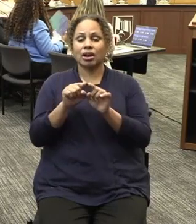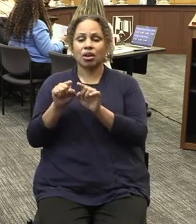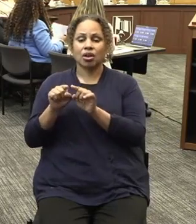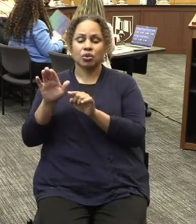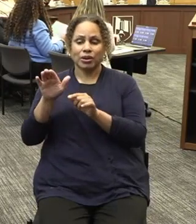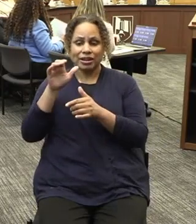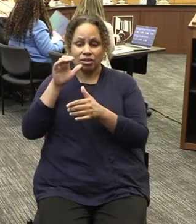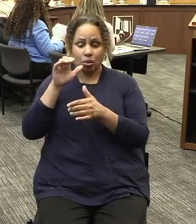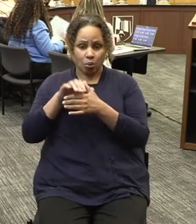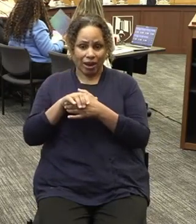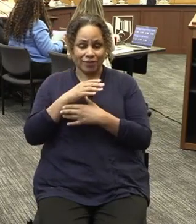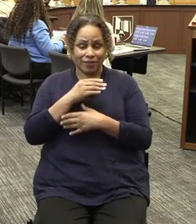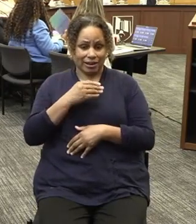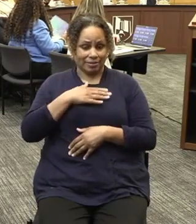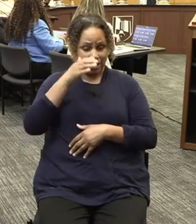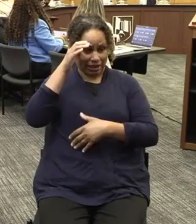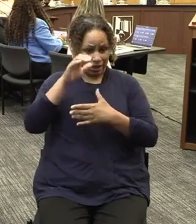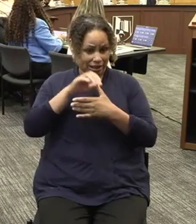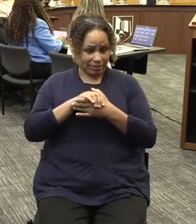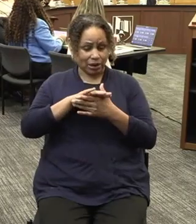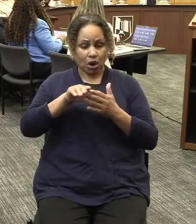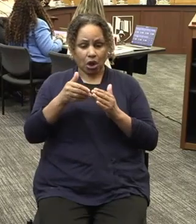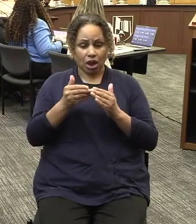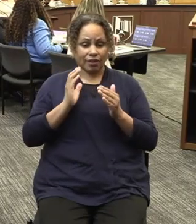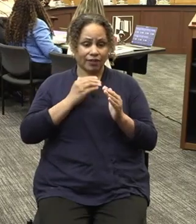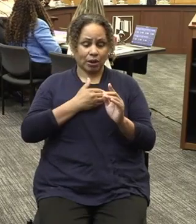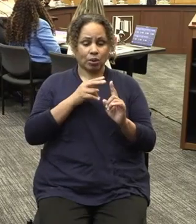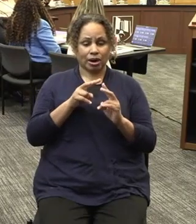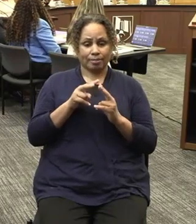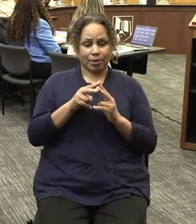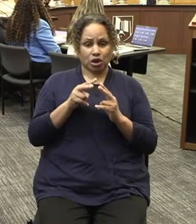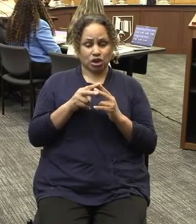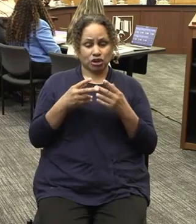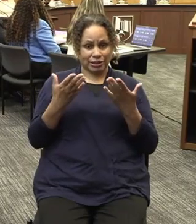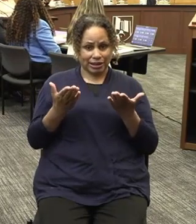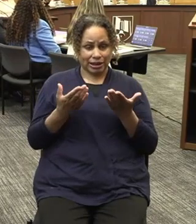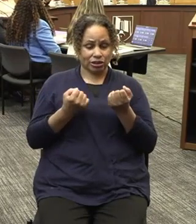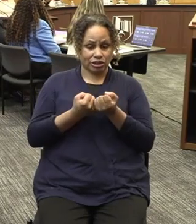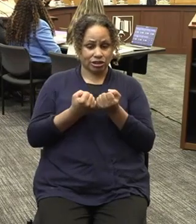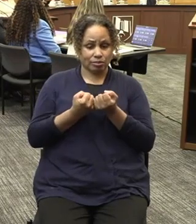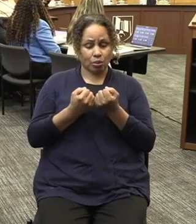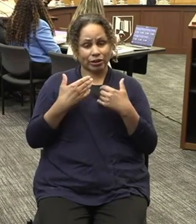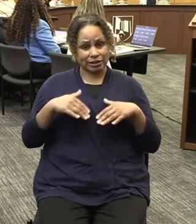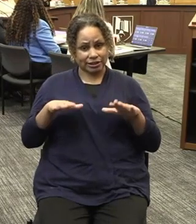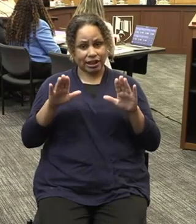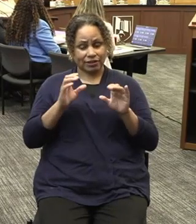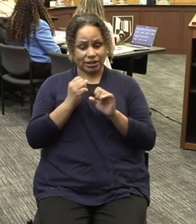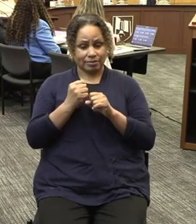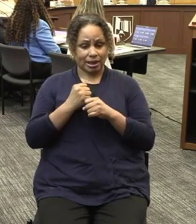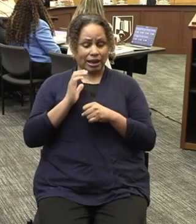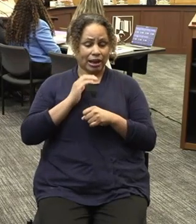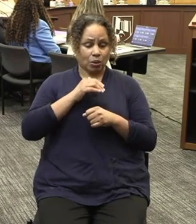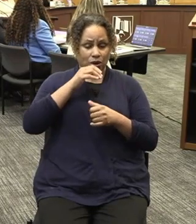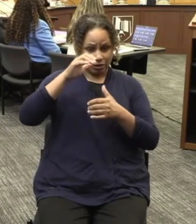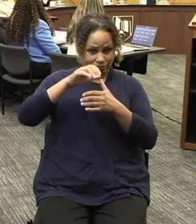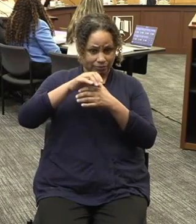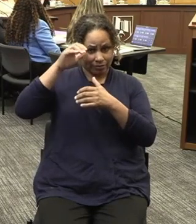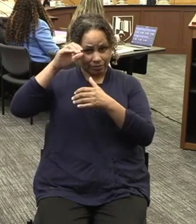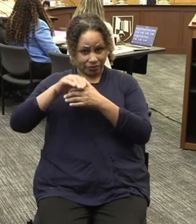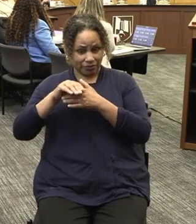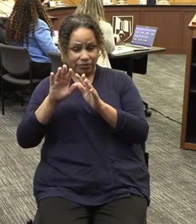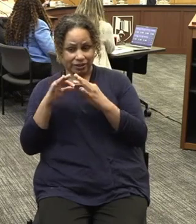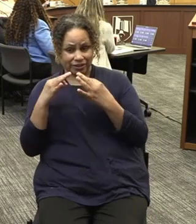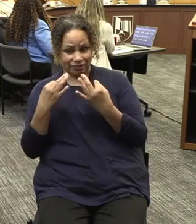husband and all of our partners here. The support and sacrifices made by our spouses and partners and families are